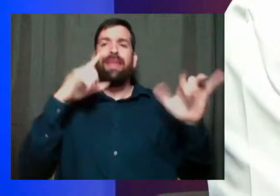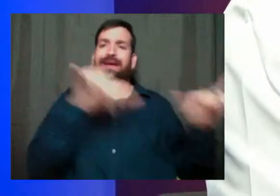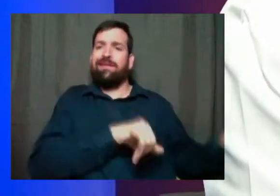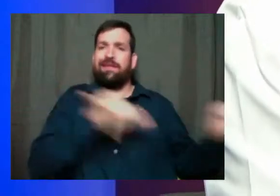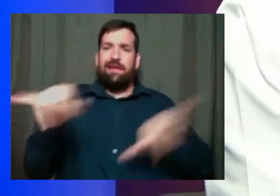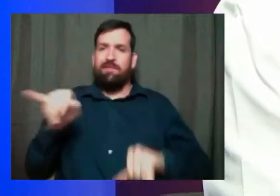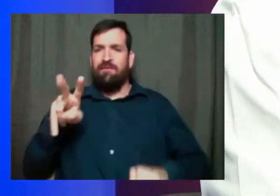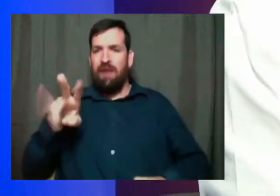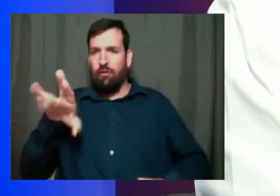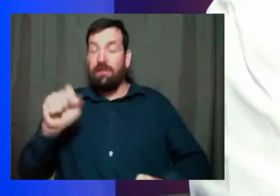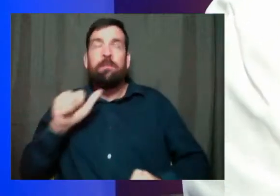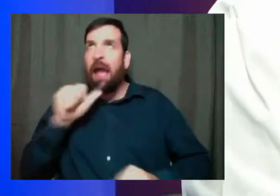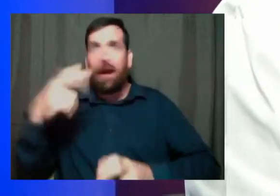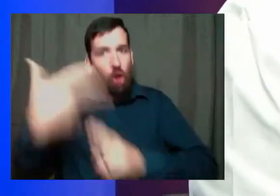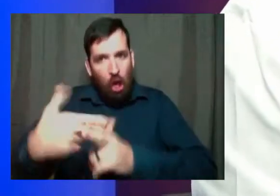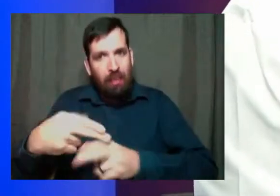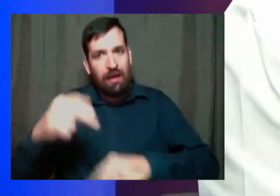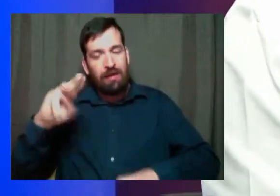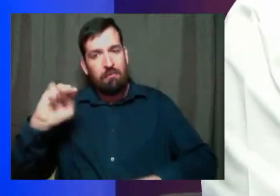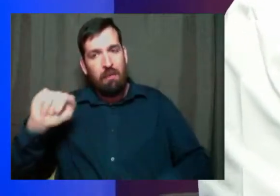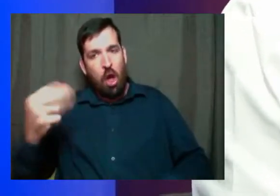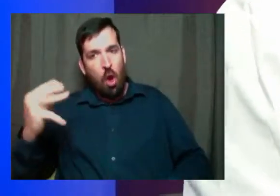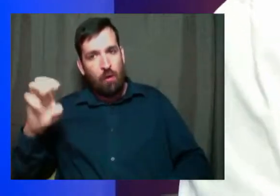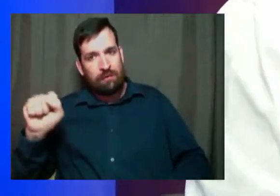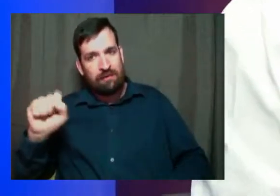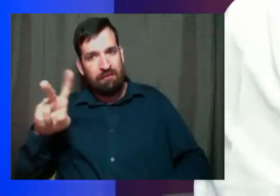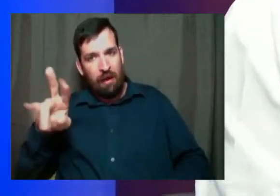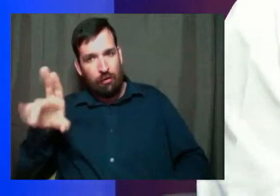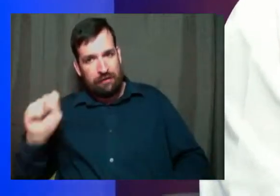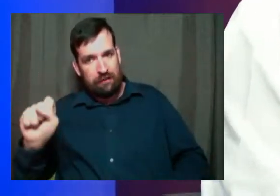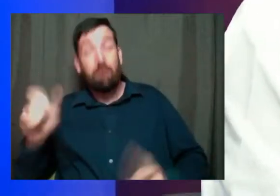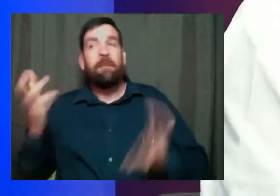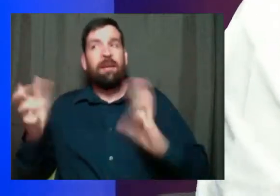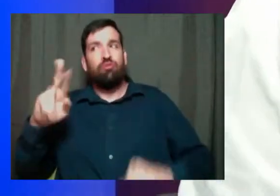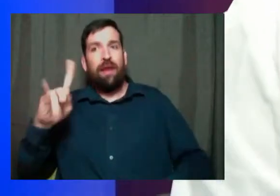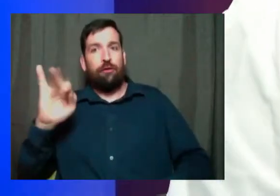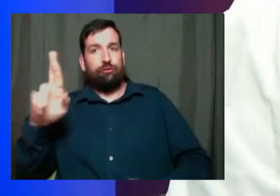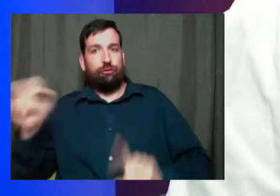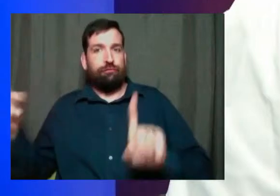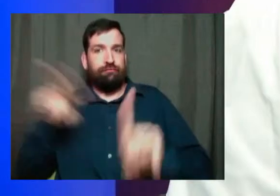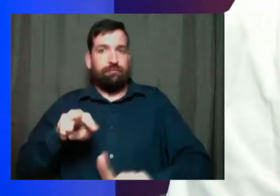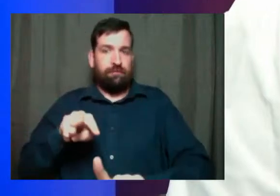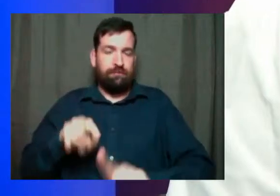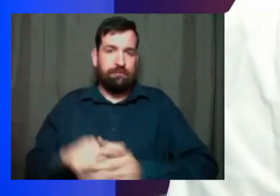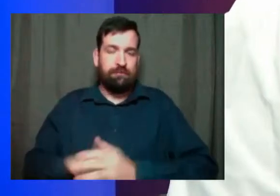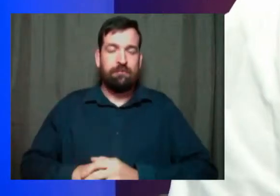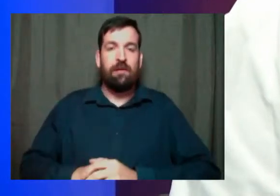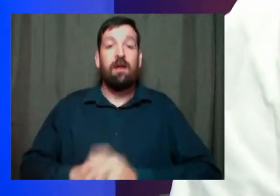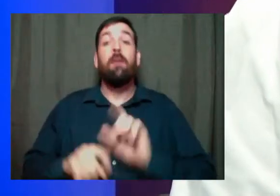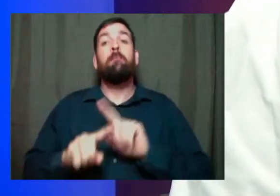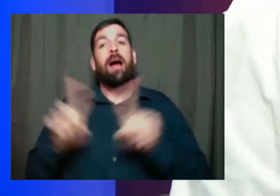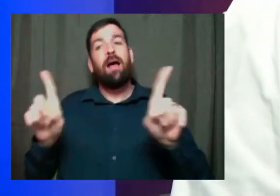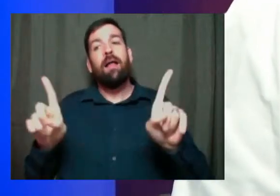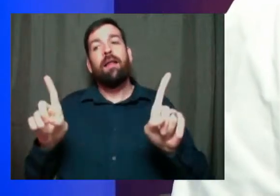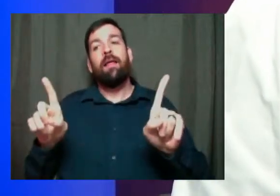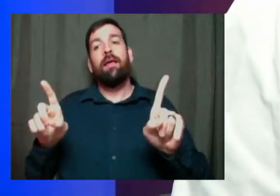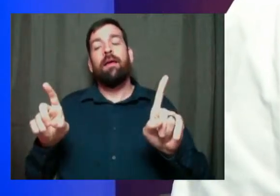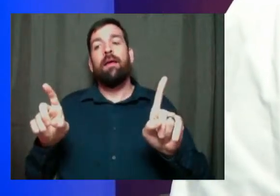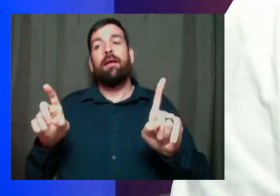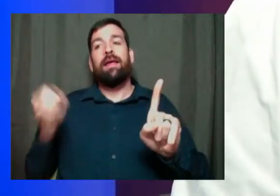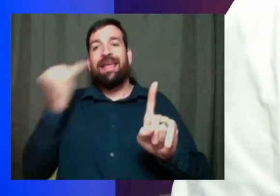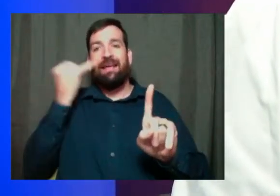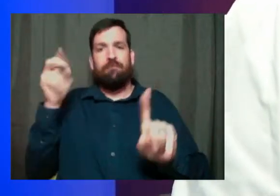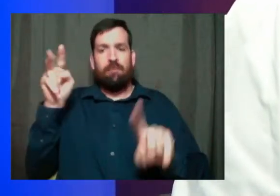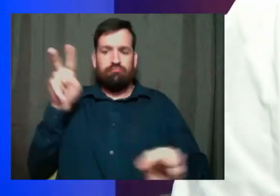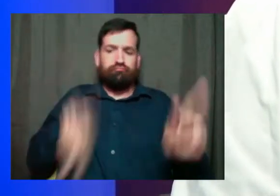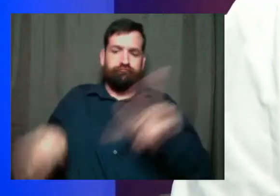Mahomes a virus, although maybe the Oakland Raiders see him that way. But, or Las Vegas Raiders, sorry. But if you look at him, what you think of it, think